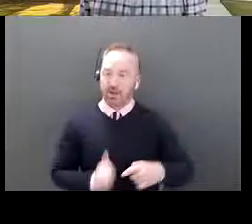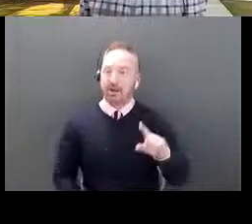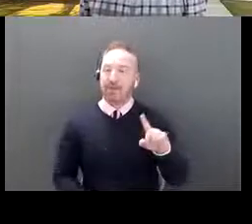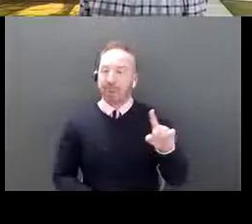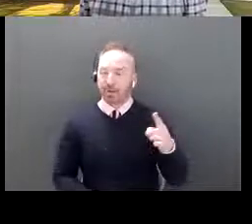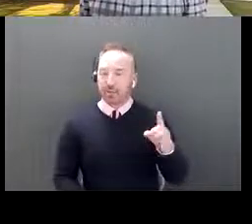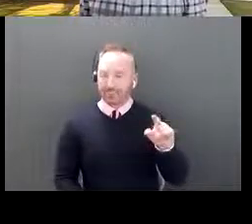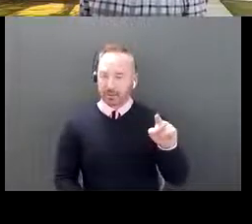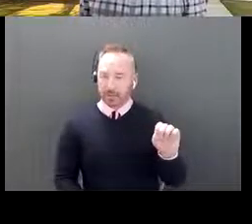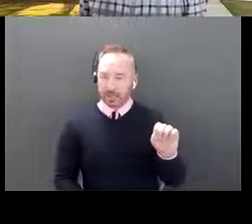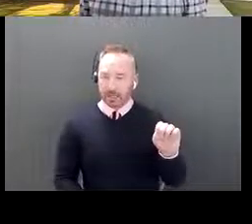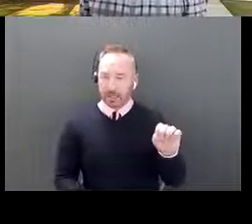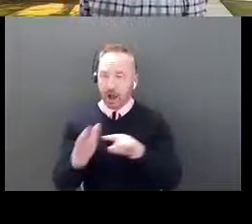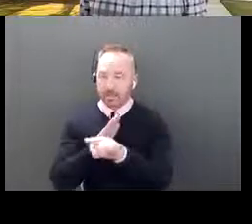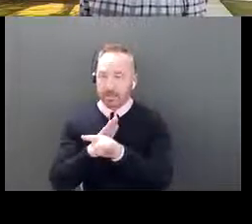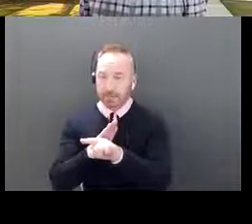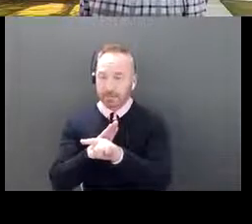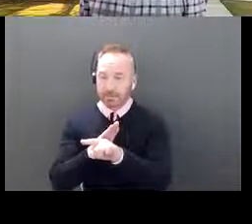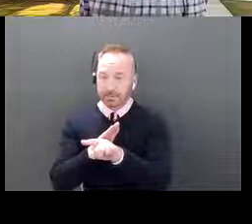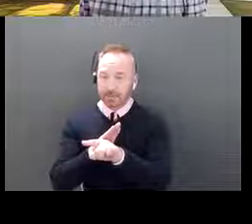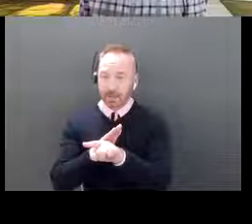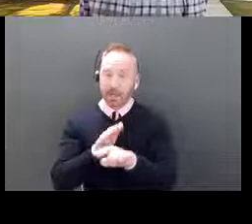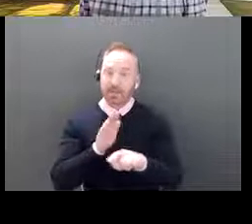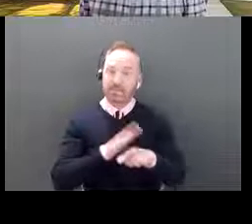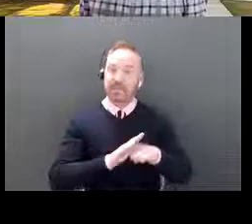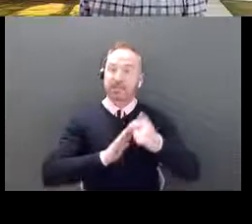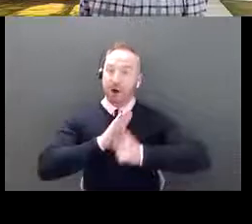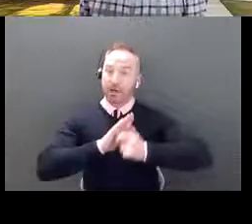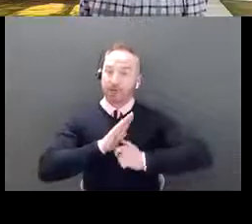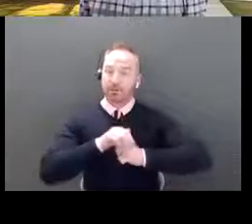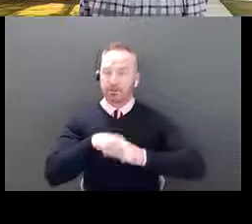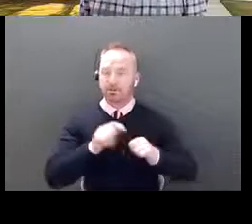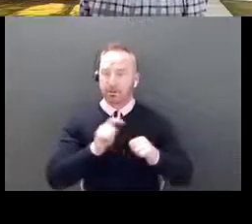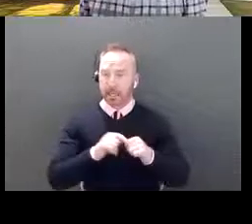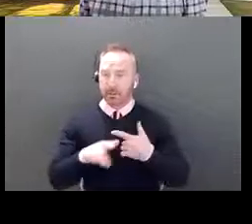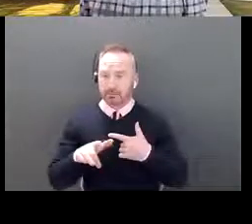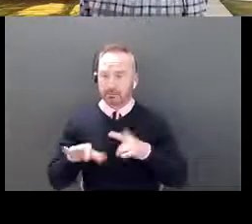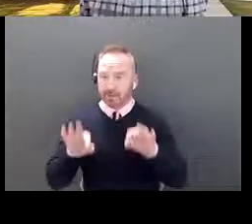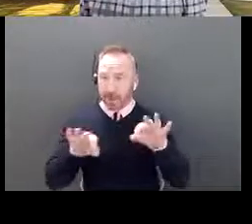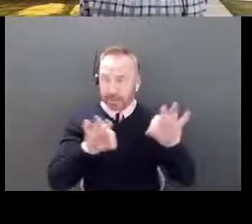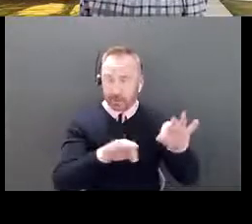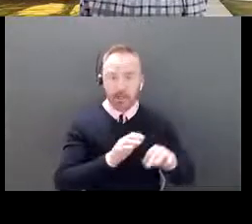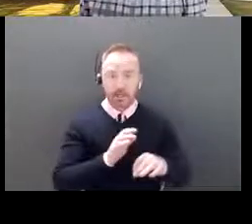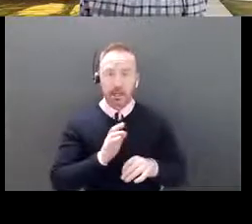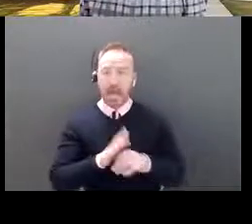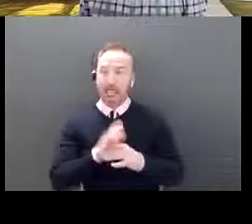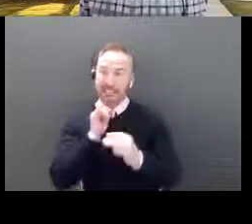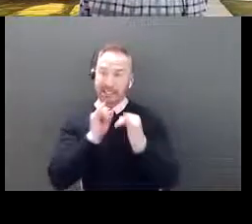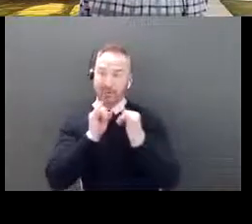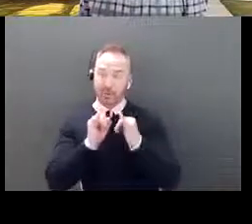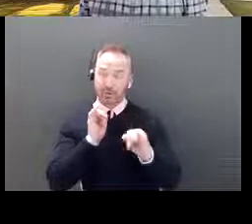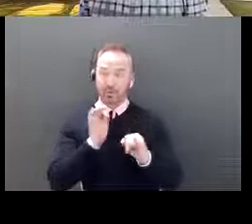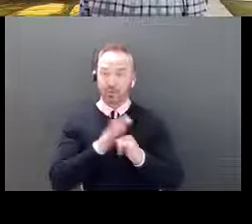actually find these articles and actually you can see an interview that he does with the